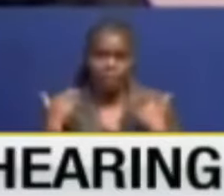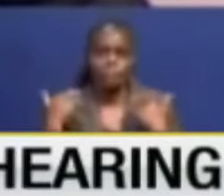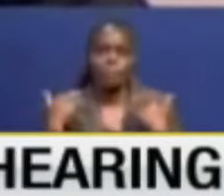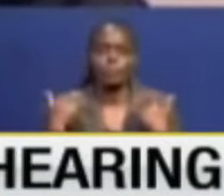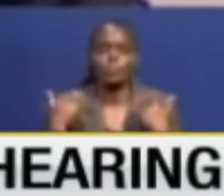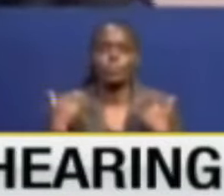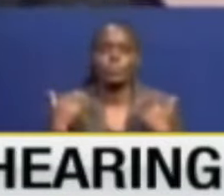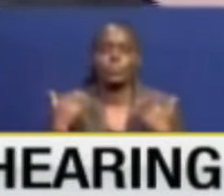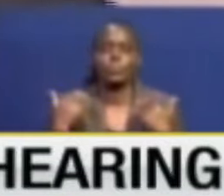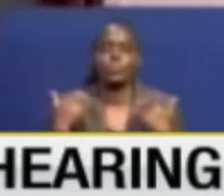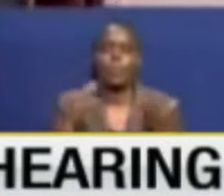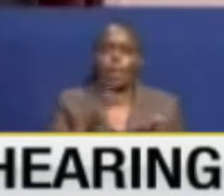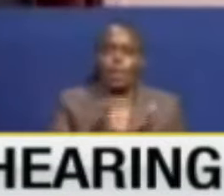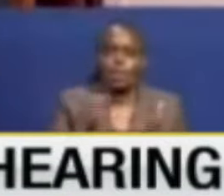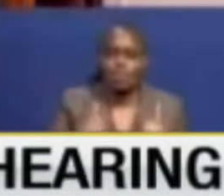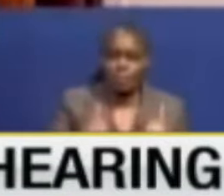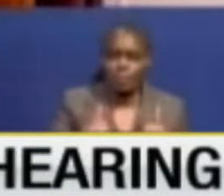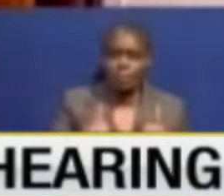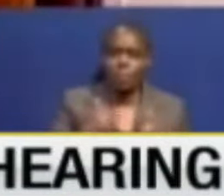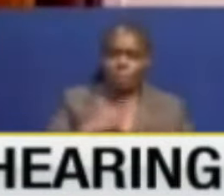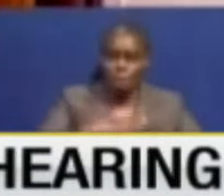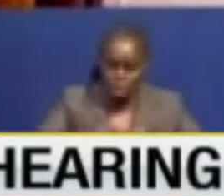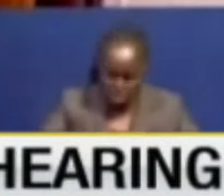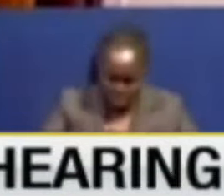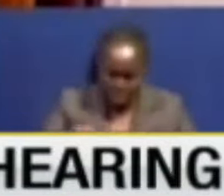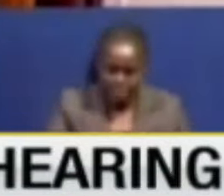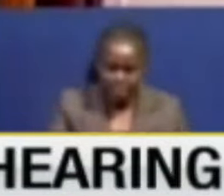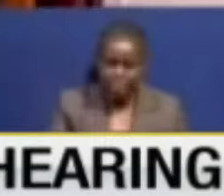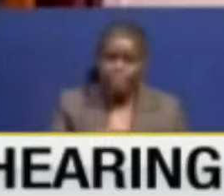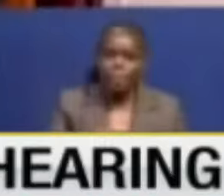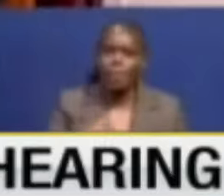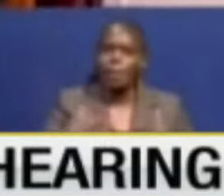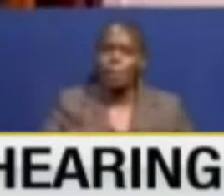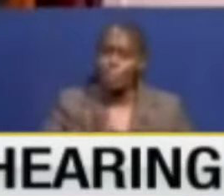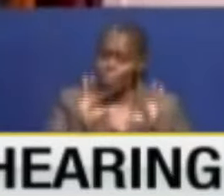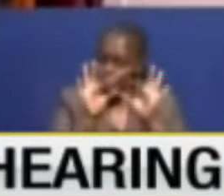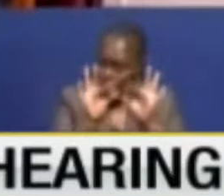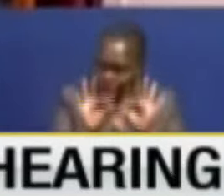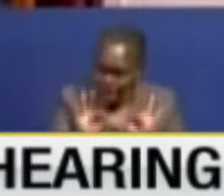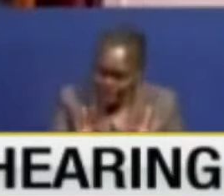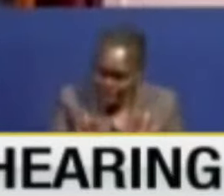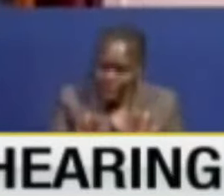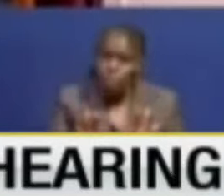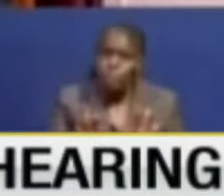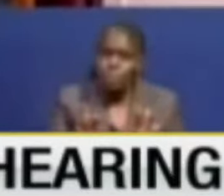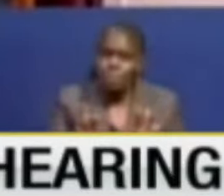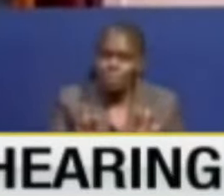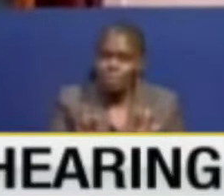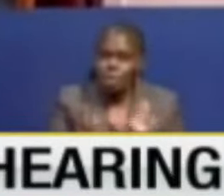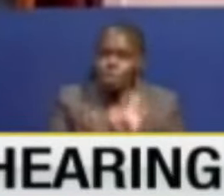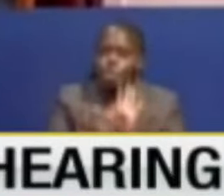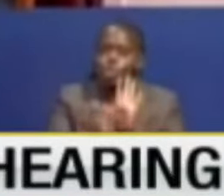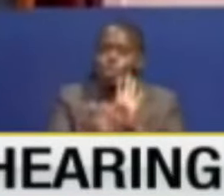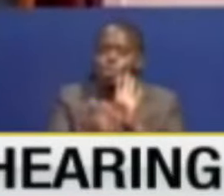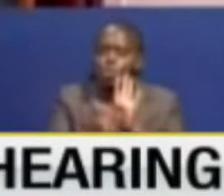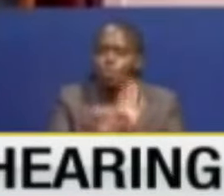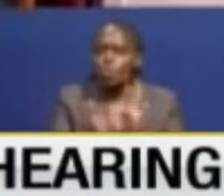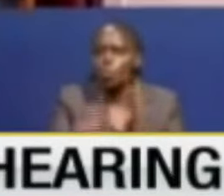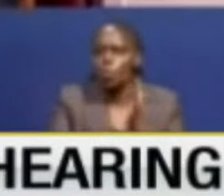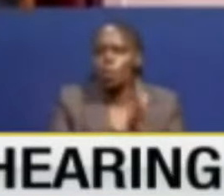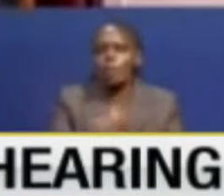have. Honorable senators, holding people accountable is a show of